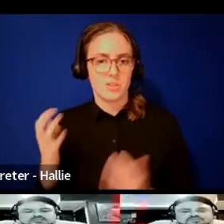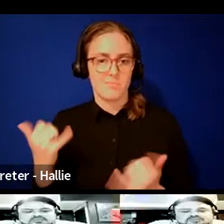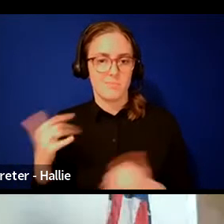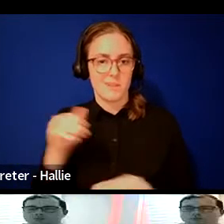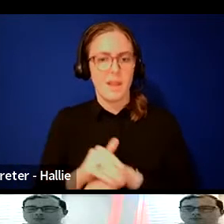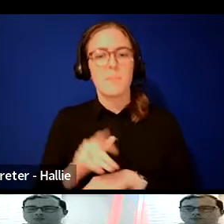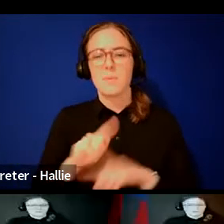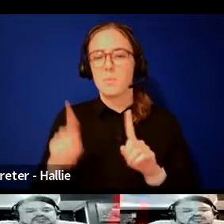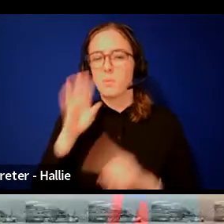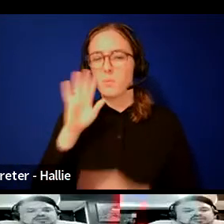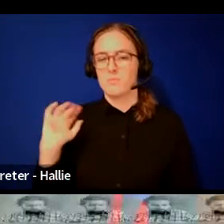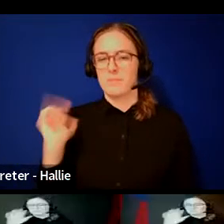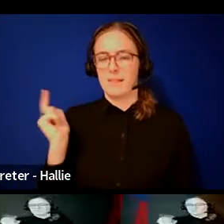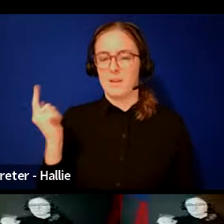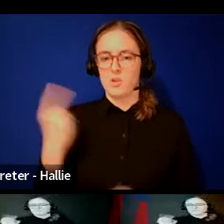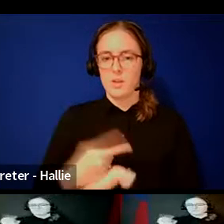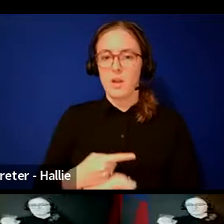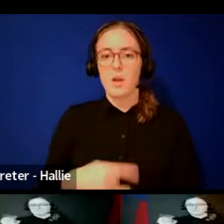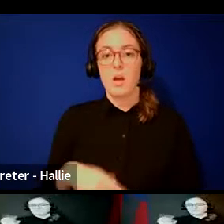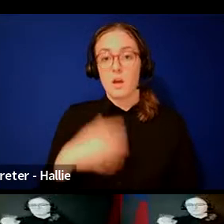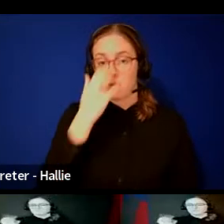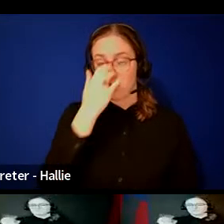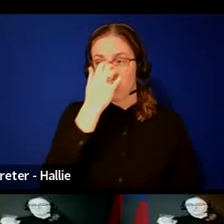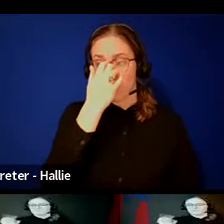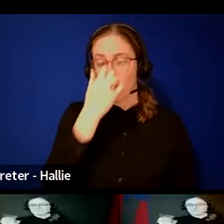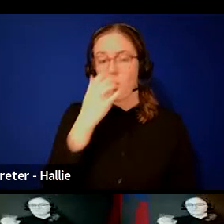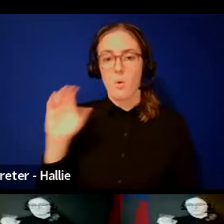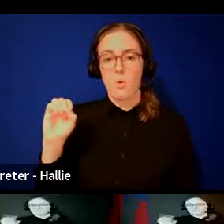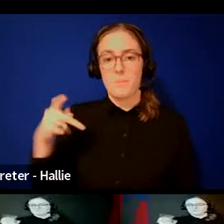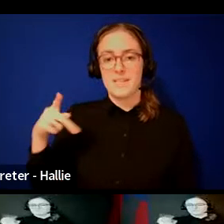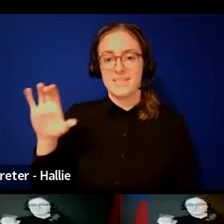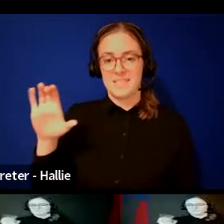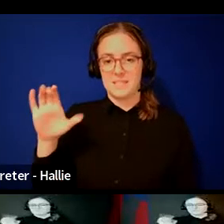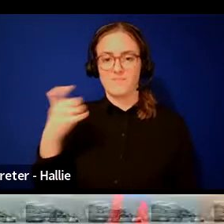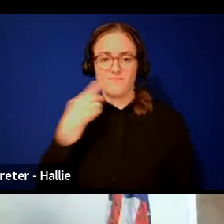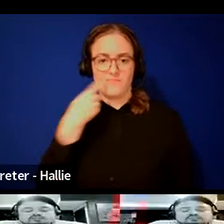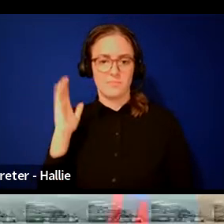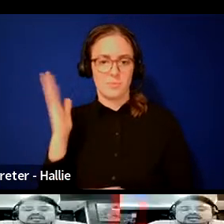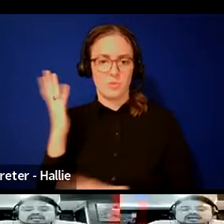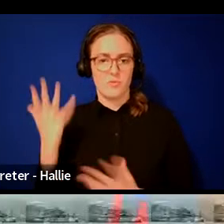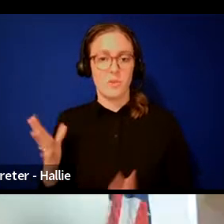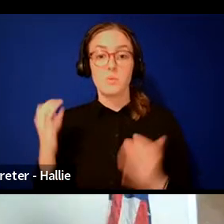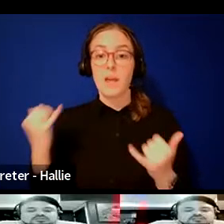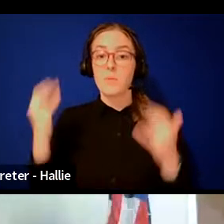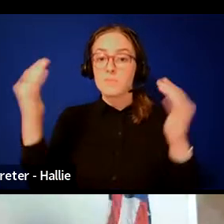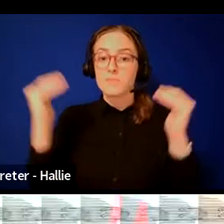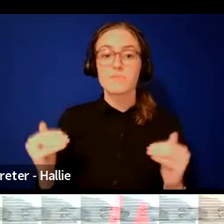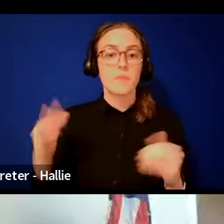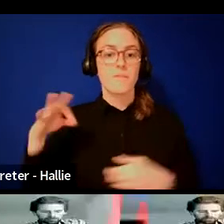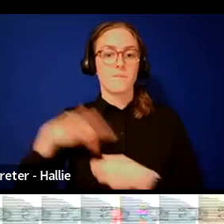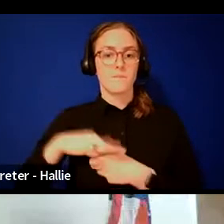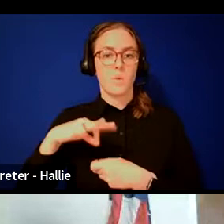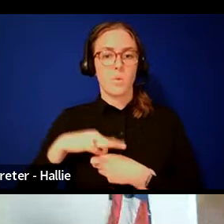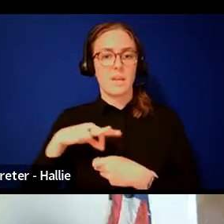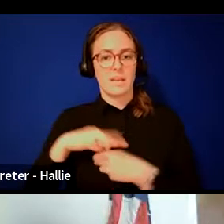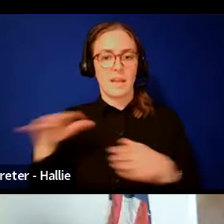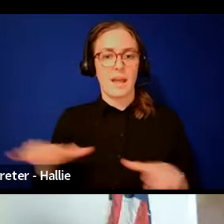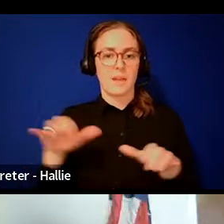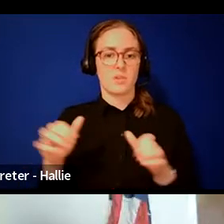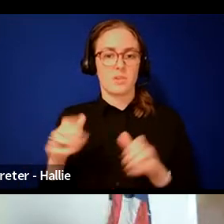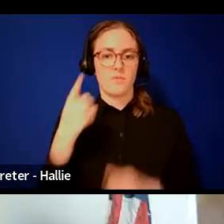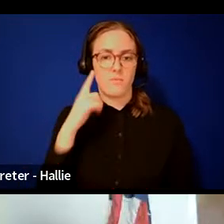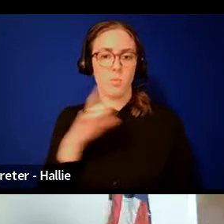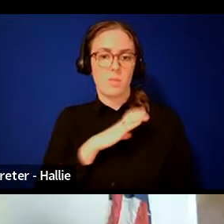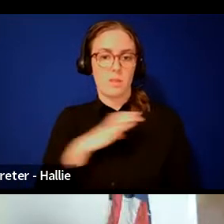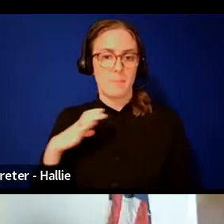just had OPC present, so we're moving forward with some voting actions for the commission. So